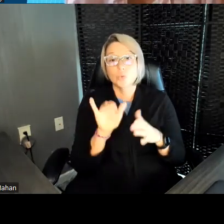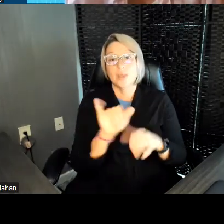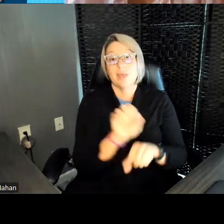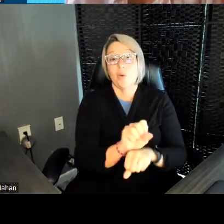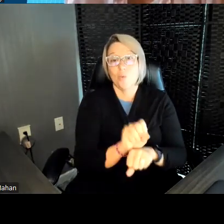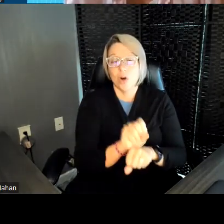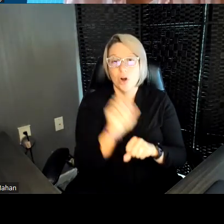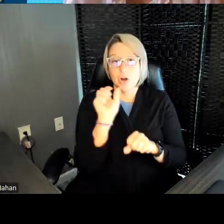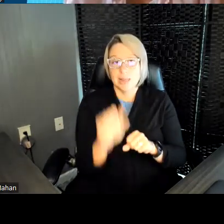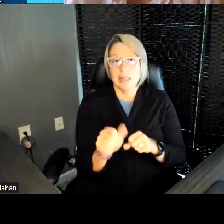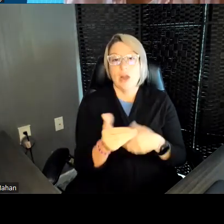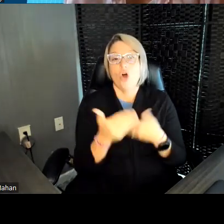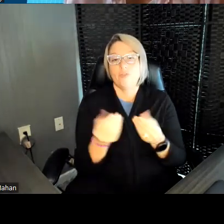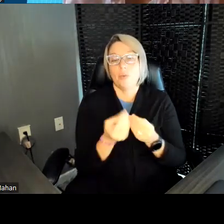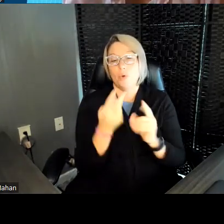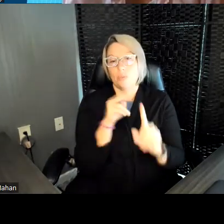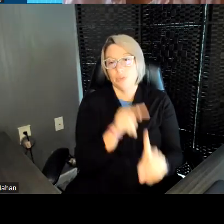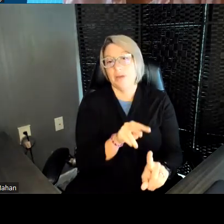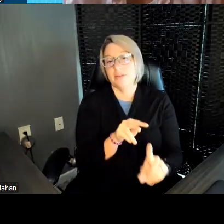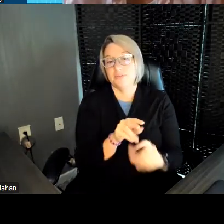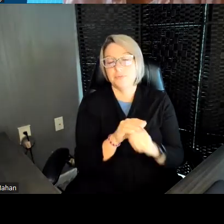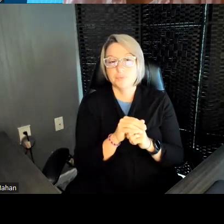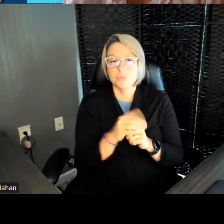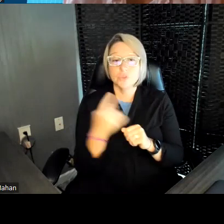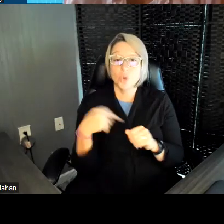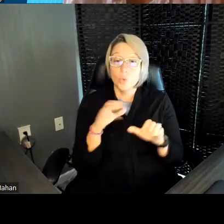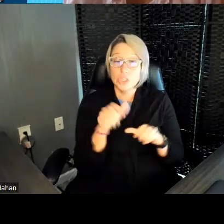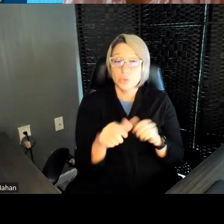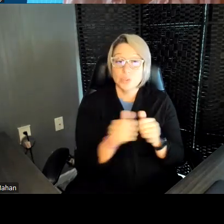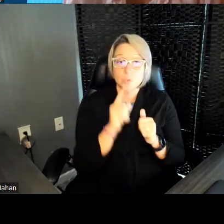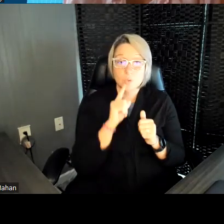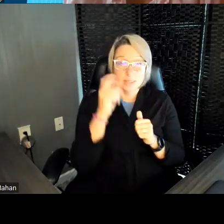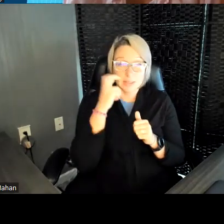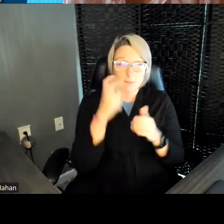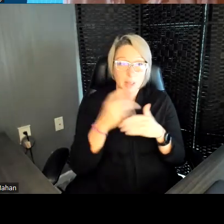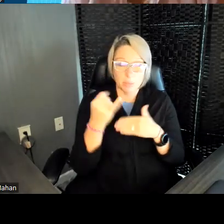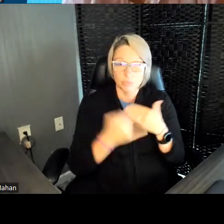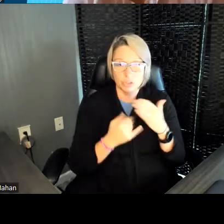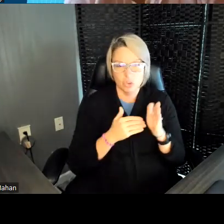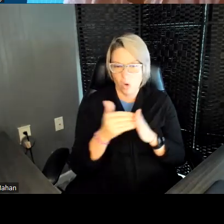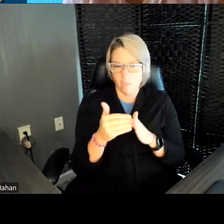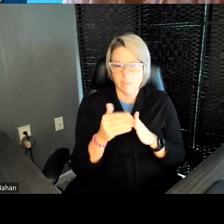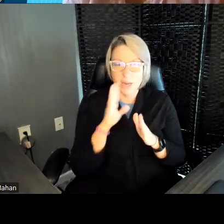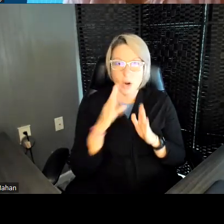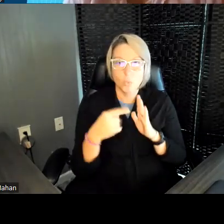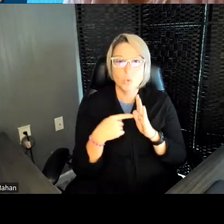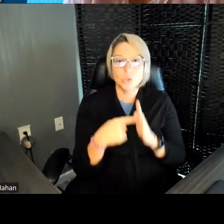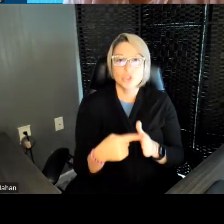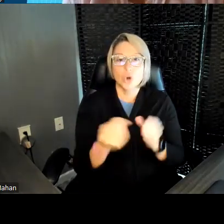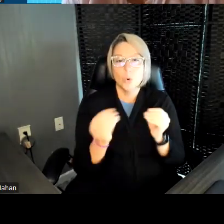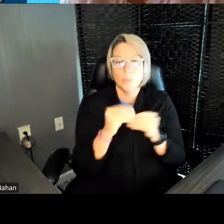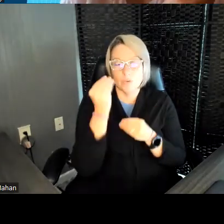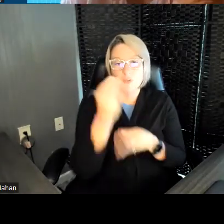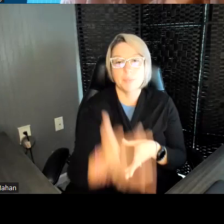more perspective. So we do this with the Deafblind Project all the time, and I will show you just a little bit more